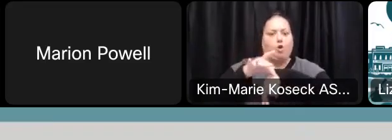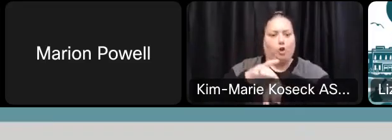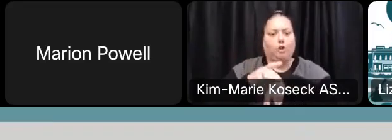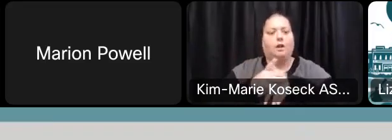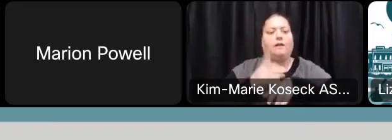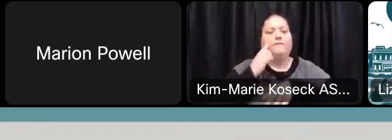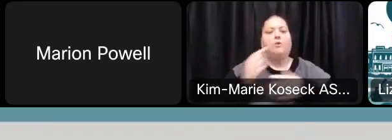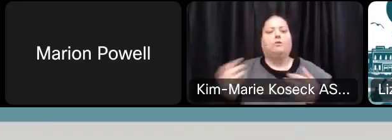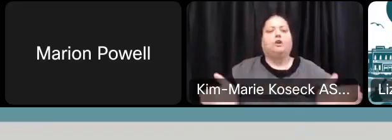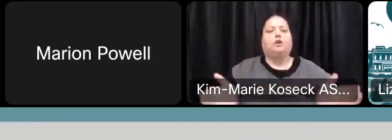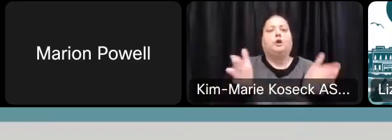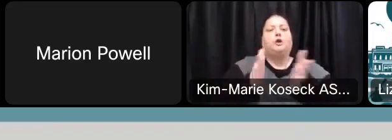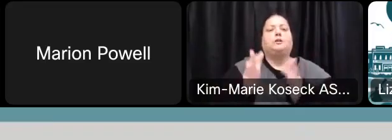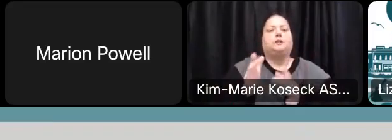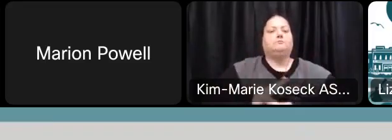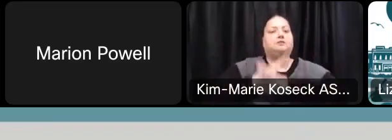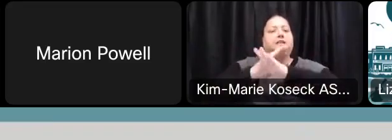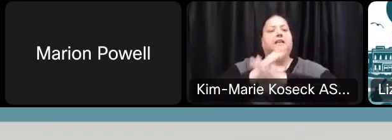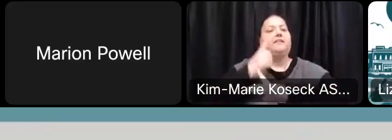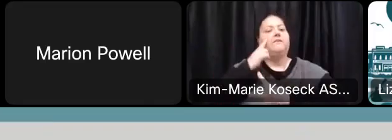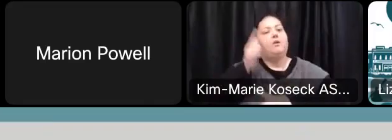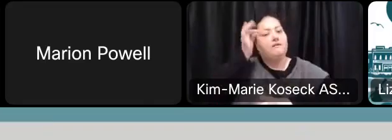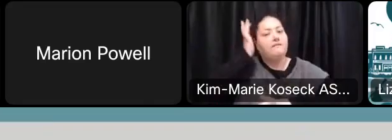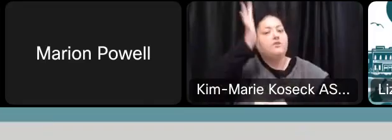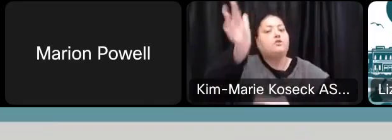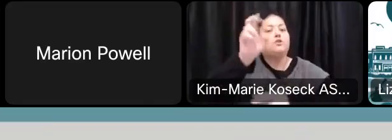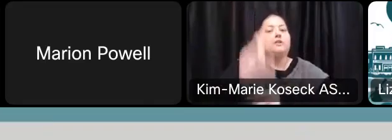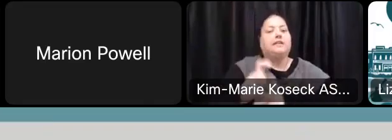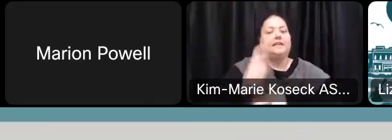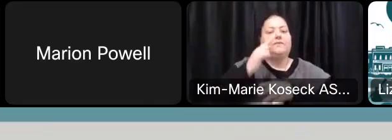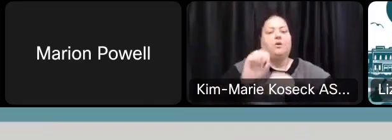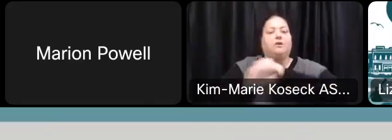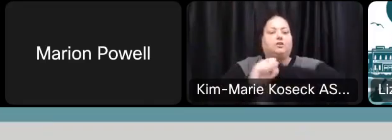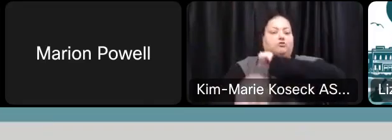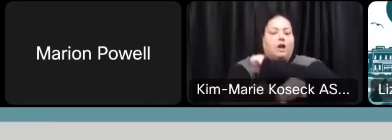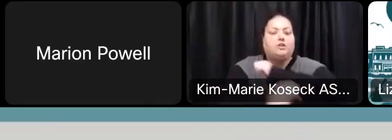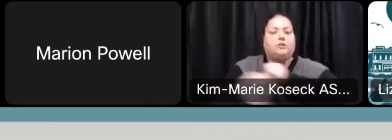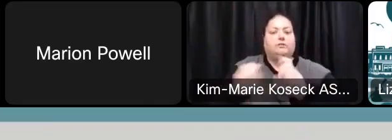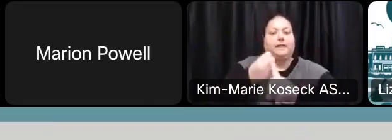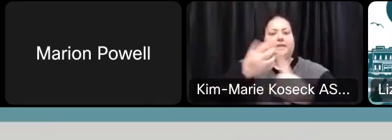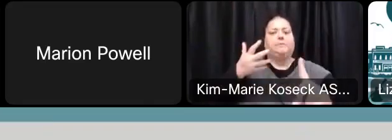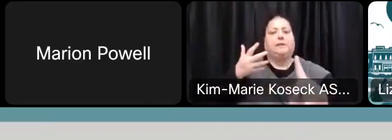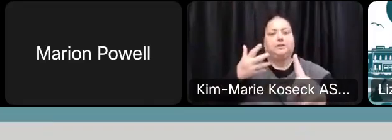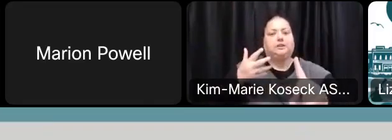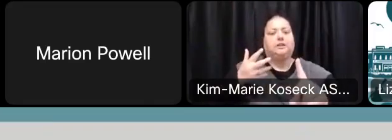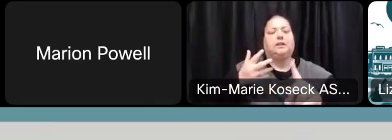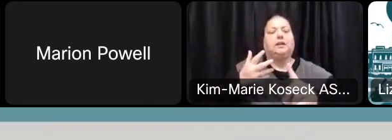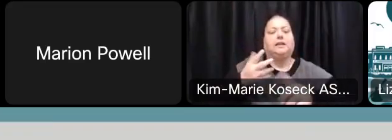include encouraging long-term resilience by reducing future needs for infrastructure expansion,